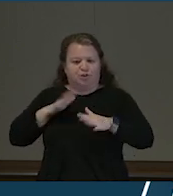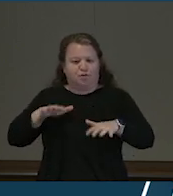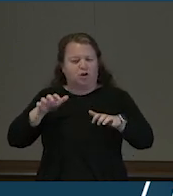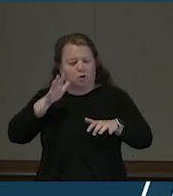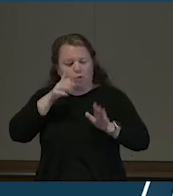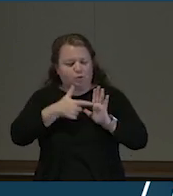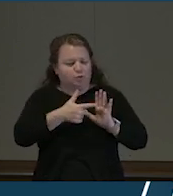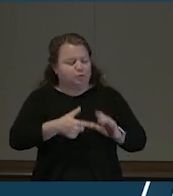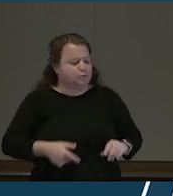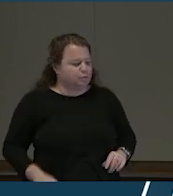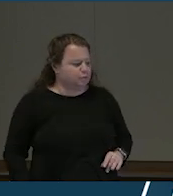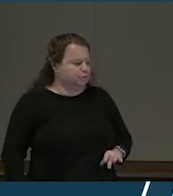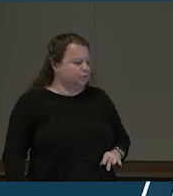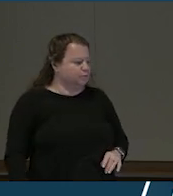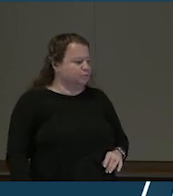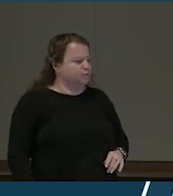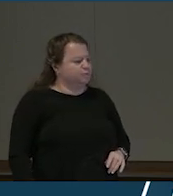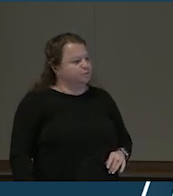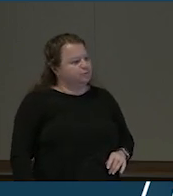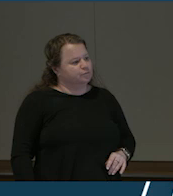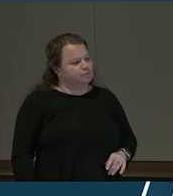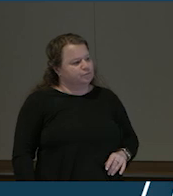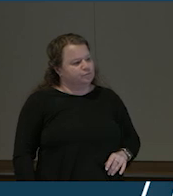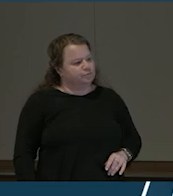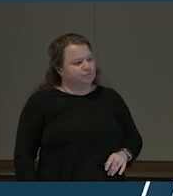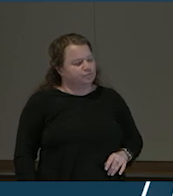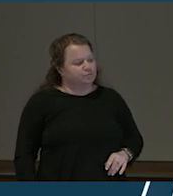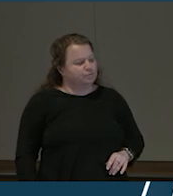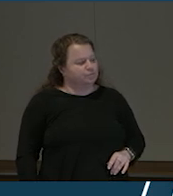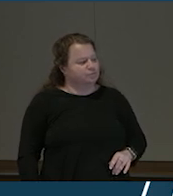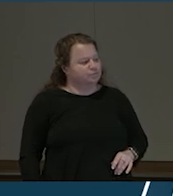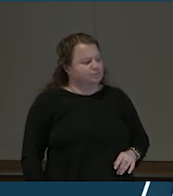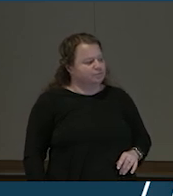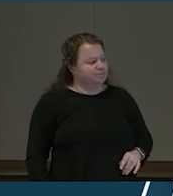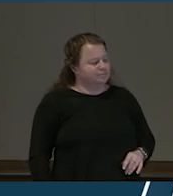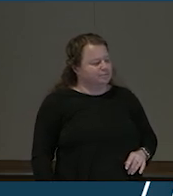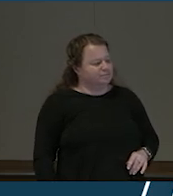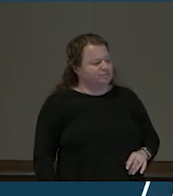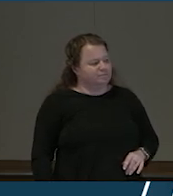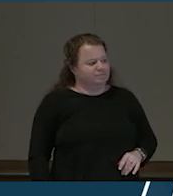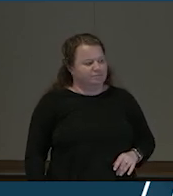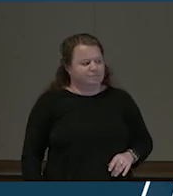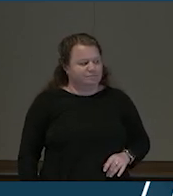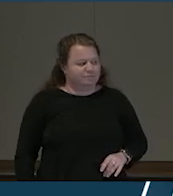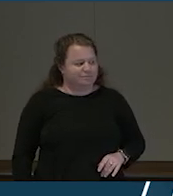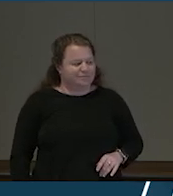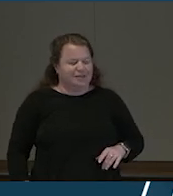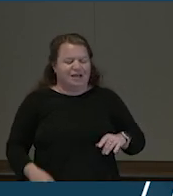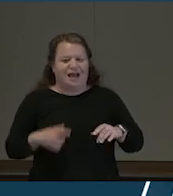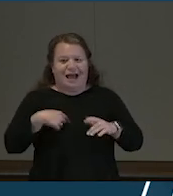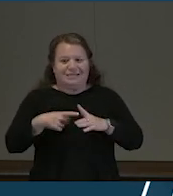again. So I kind of started out doing it, and then I realized my role.